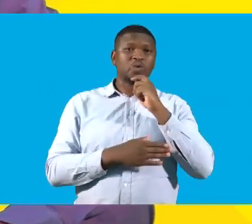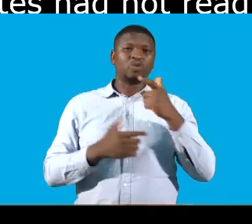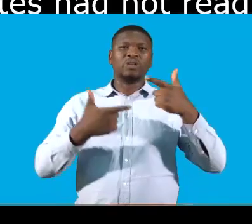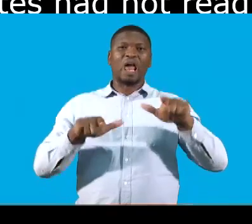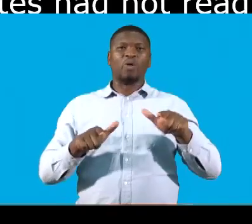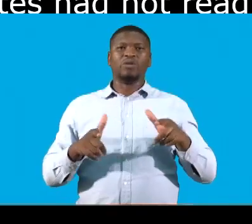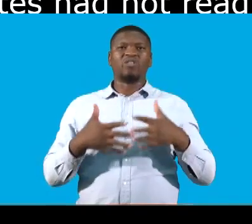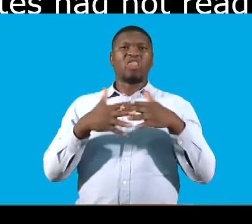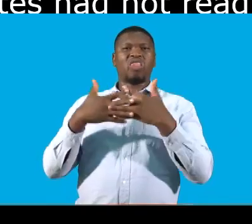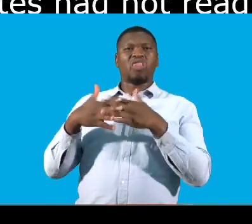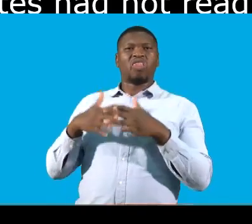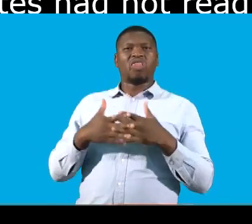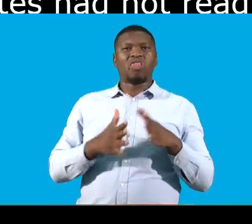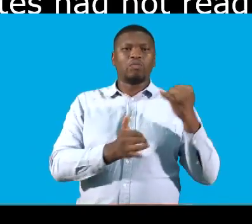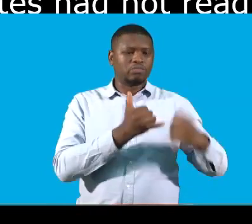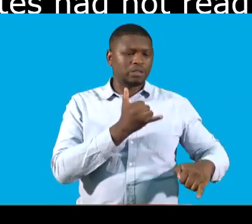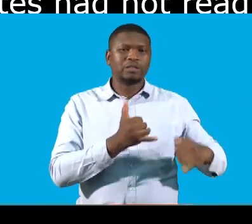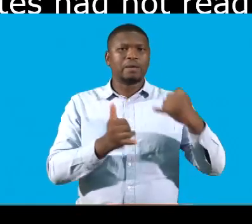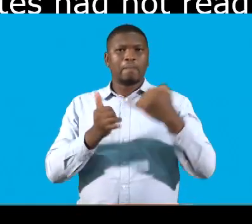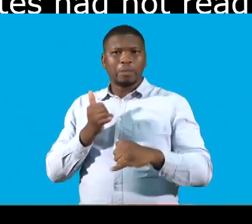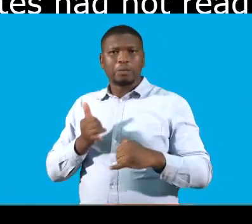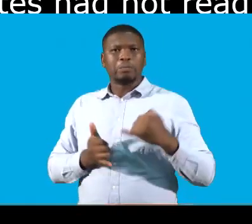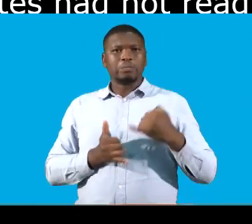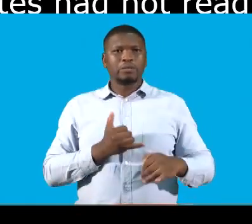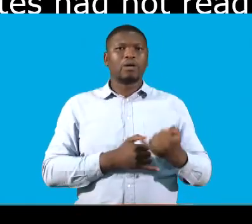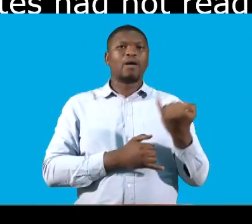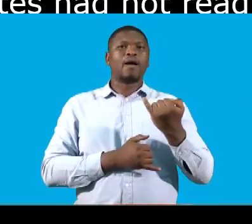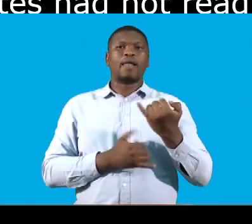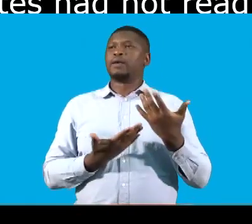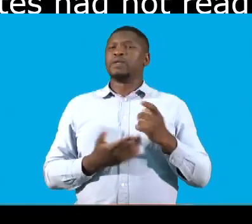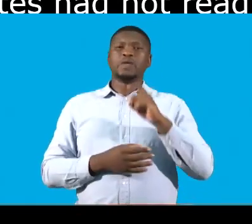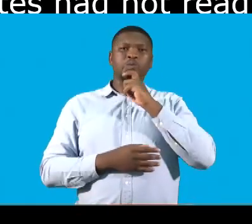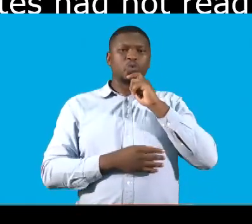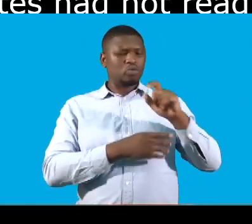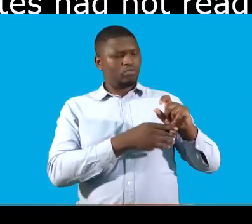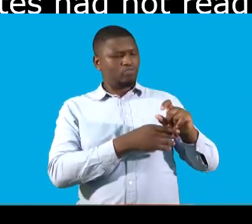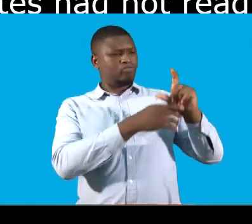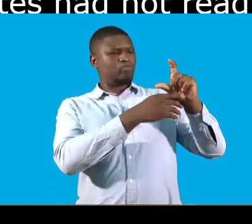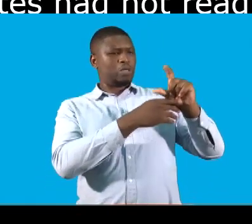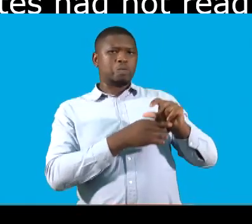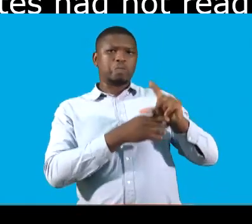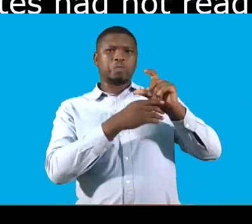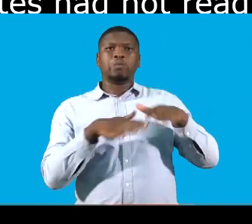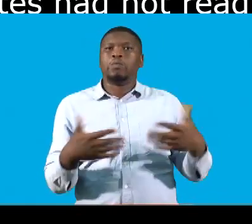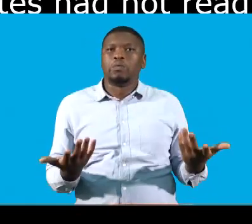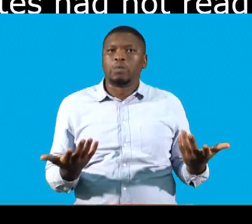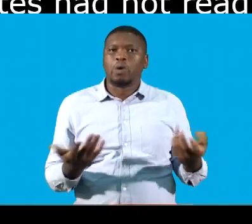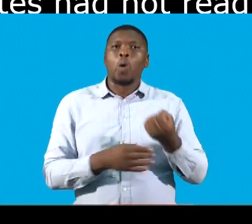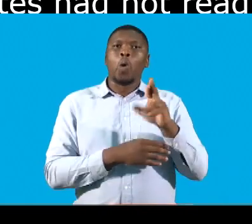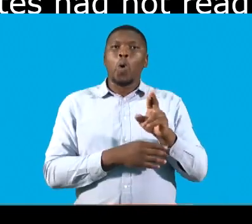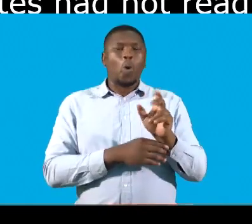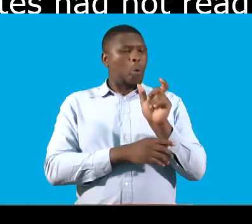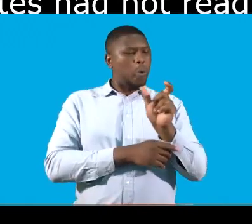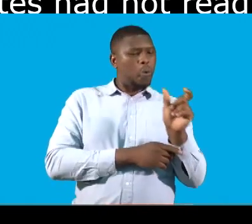learners used language very carelessly, so making unnecessary mistakes, like not capitalizing the beginning